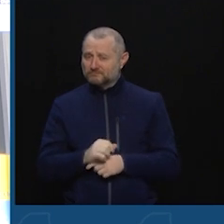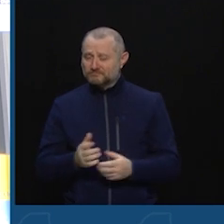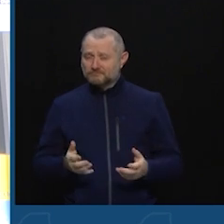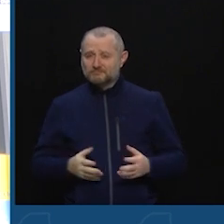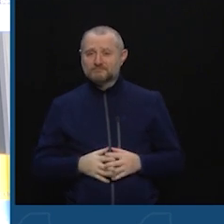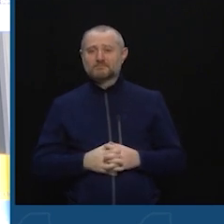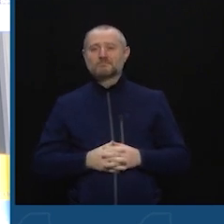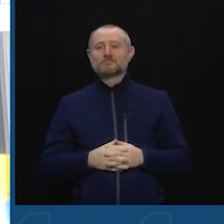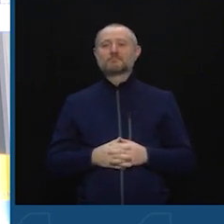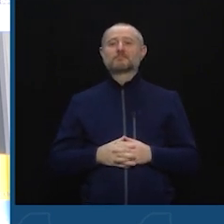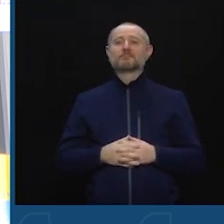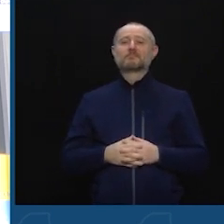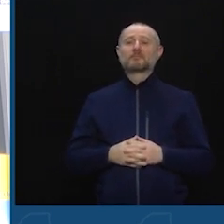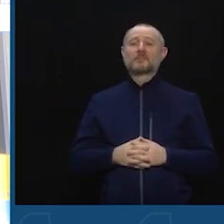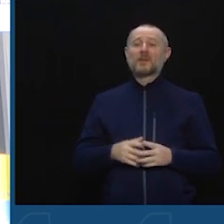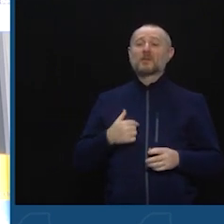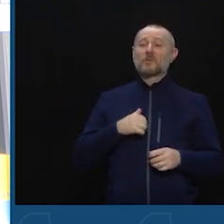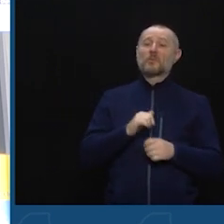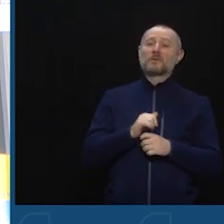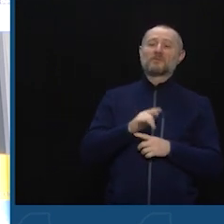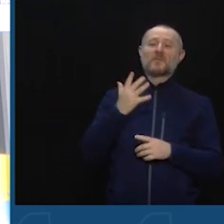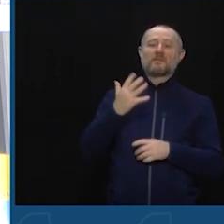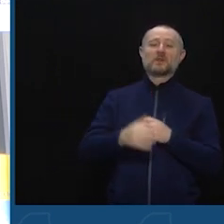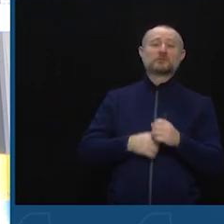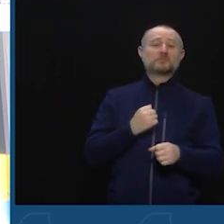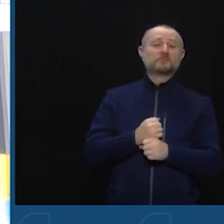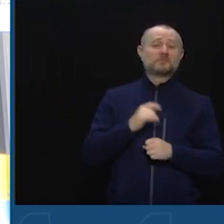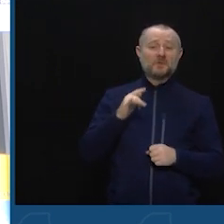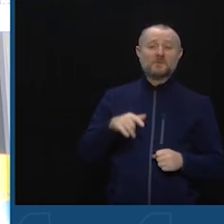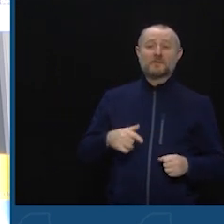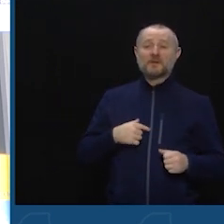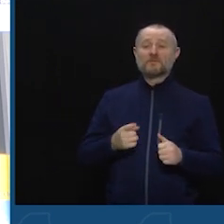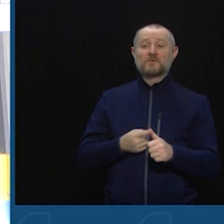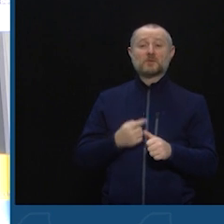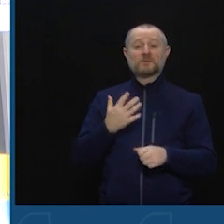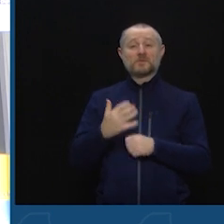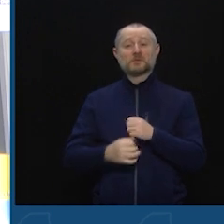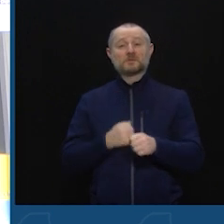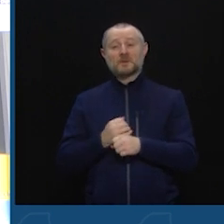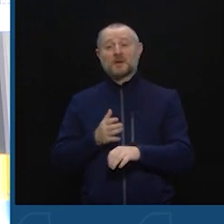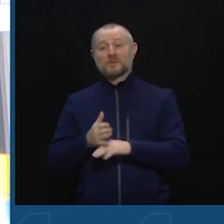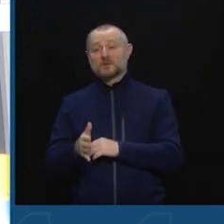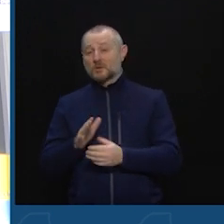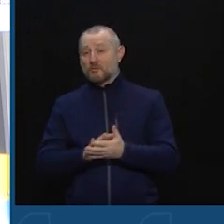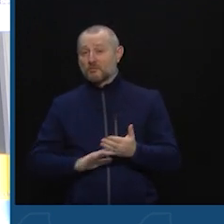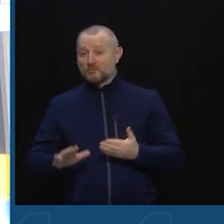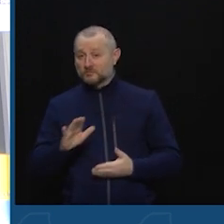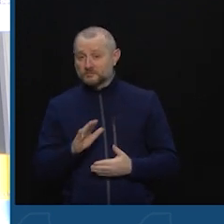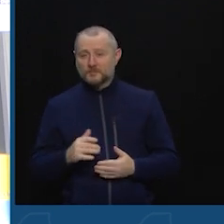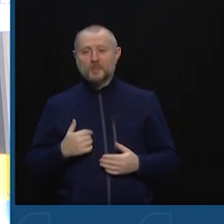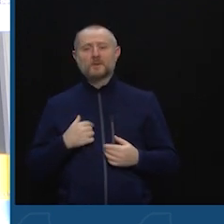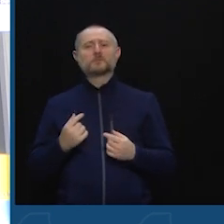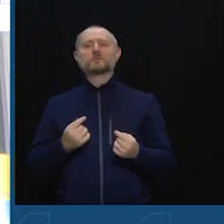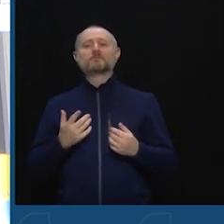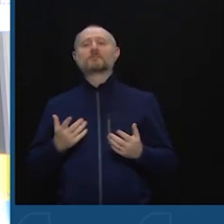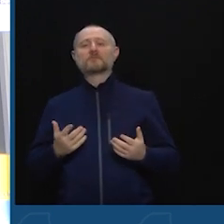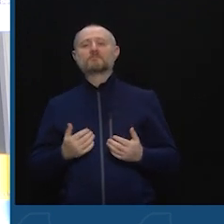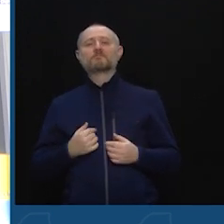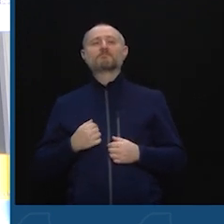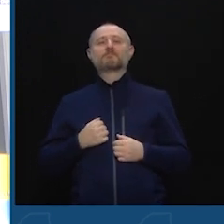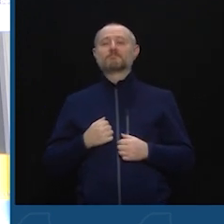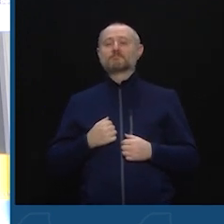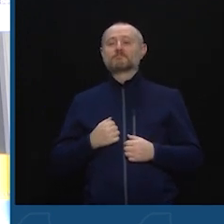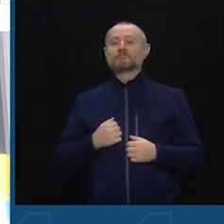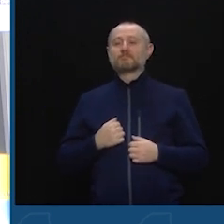And so I was a flight attendant for 5 years, my first 5 years out of college. And what I did was, I did a lot